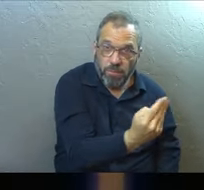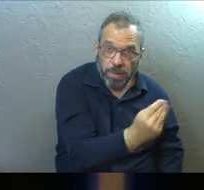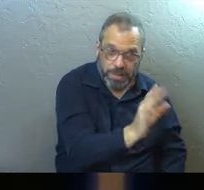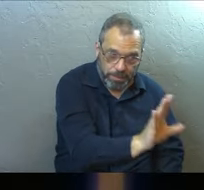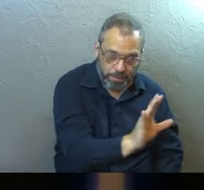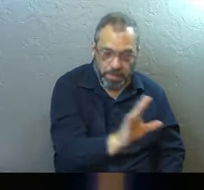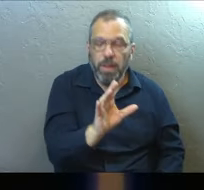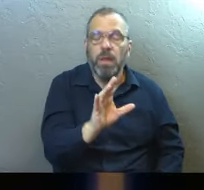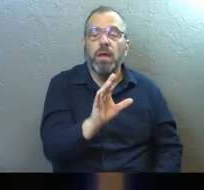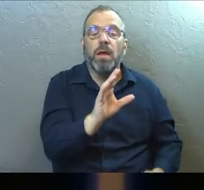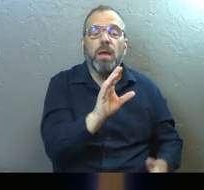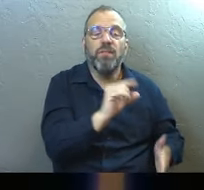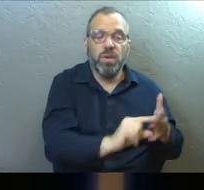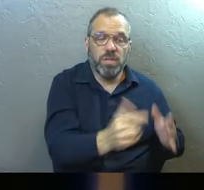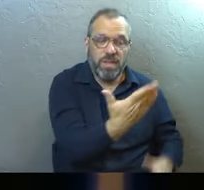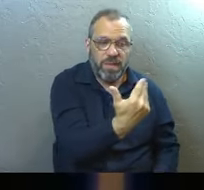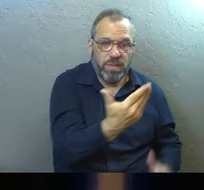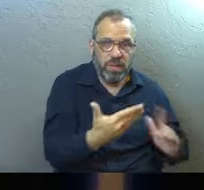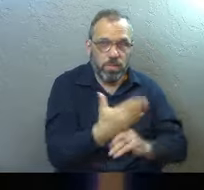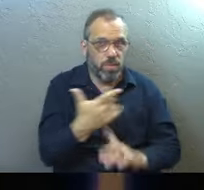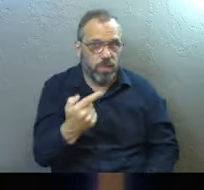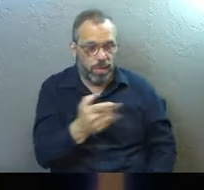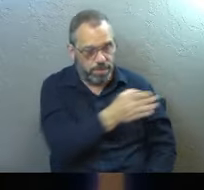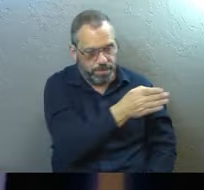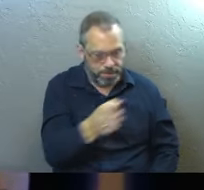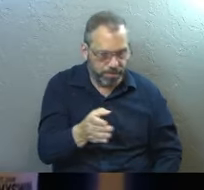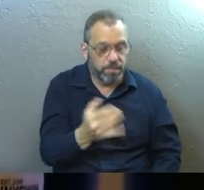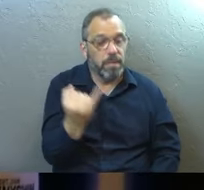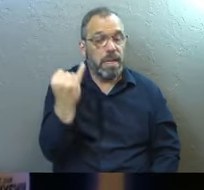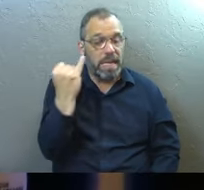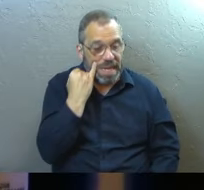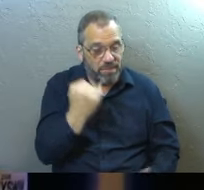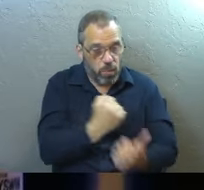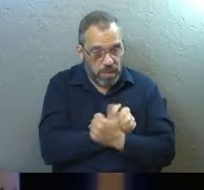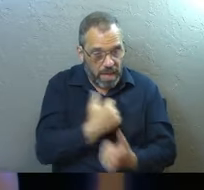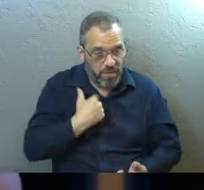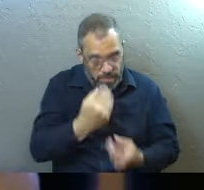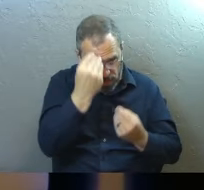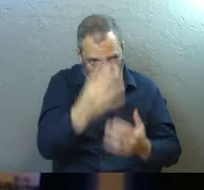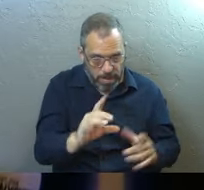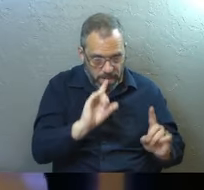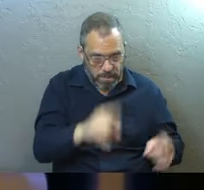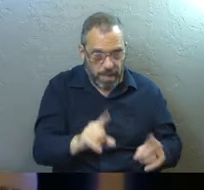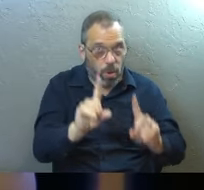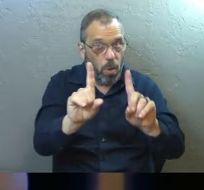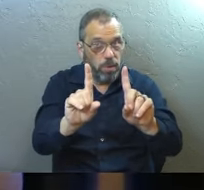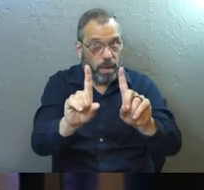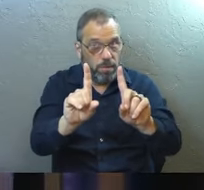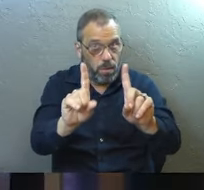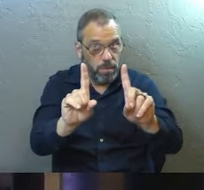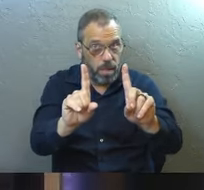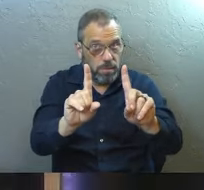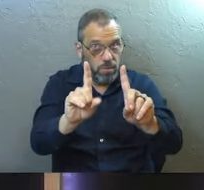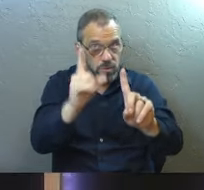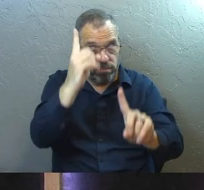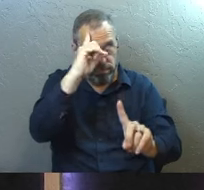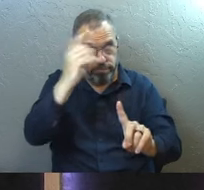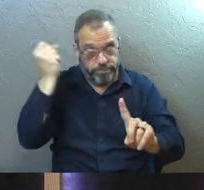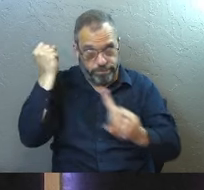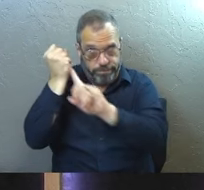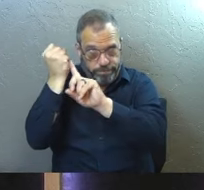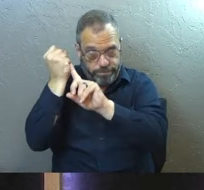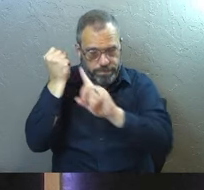We're going to look at 15 through 21. If you love me, obey my commandments. We'll come back to that later, so keep that in your